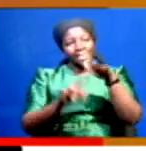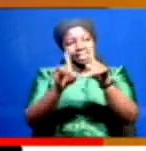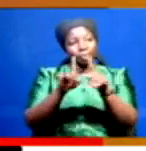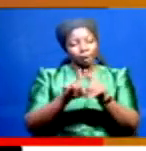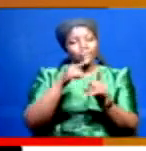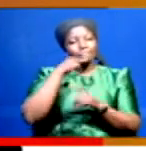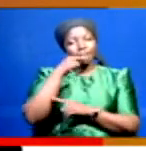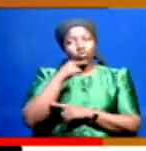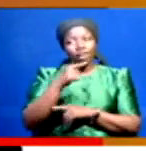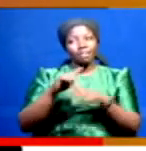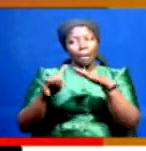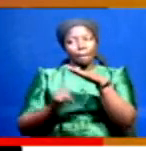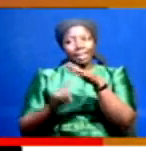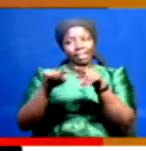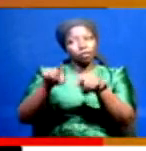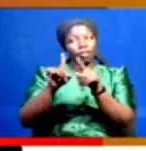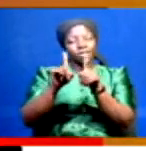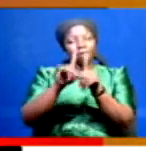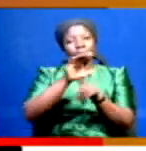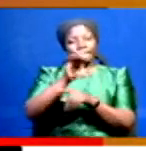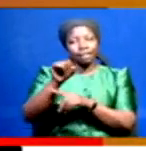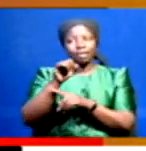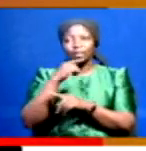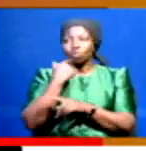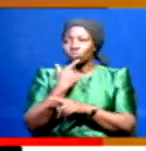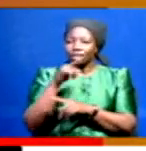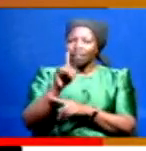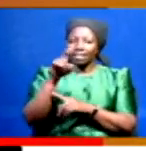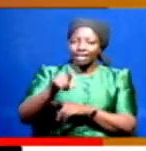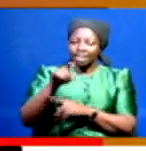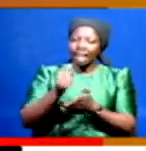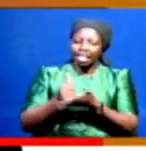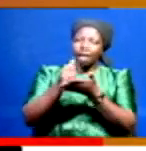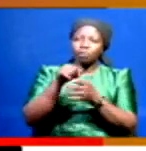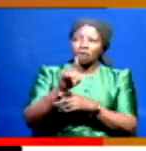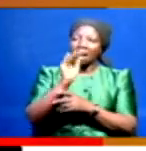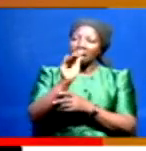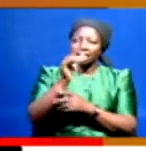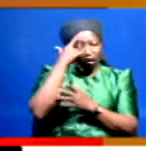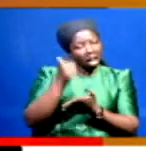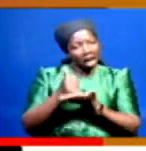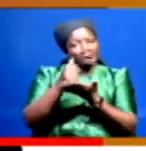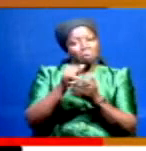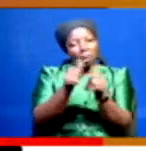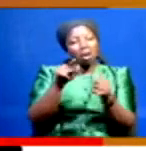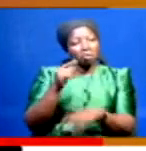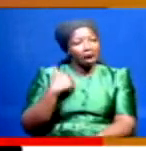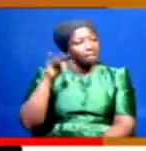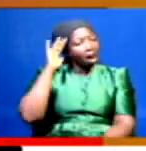the ministers themselves or the CEOs themselves. He needed help. He was crying out for help. Well, we've heard it. Bishop.